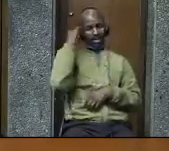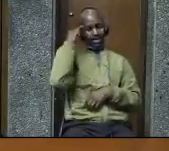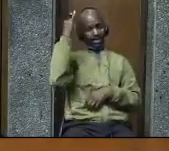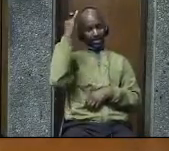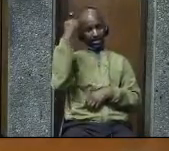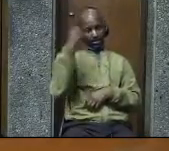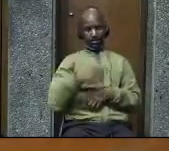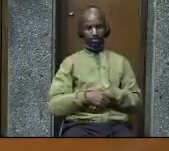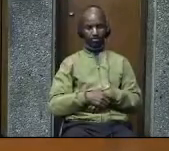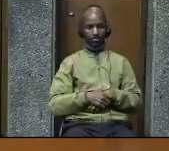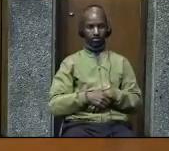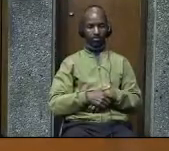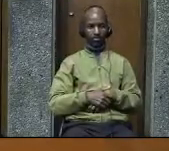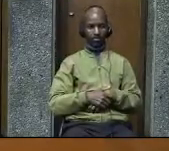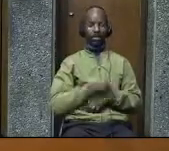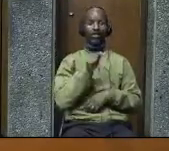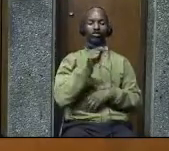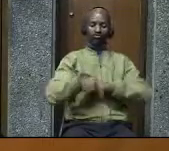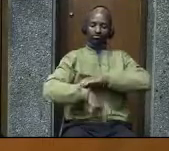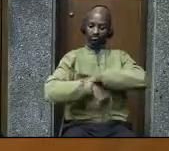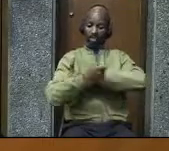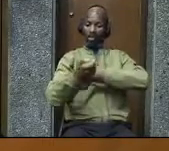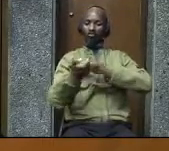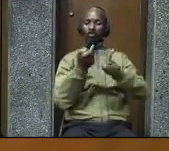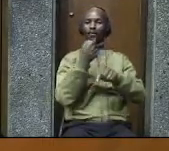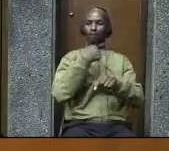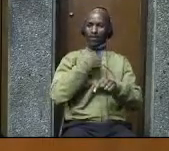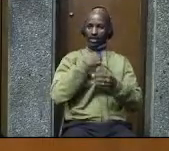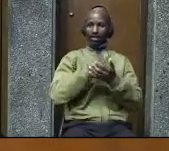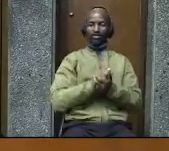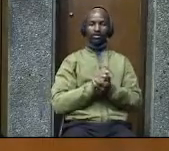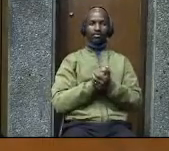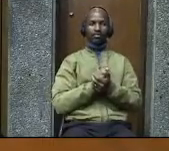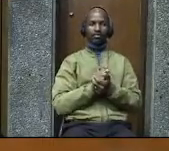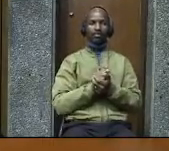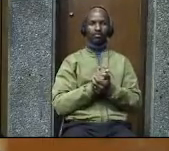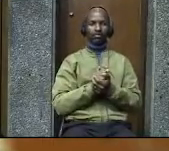idea. It was stolen from me.